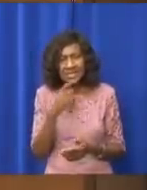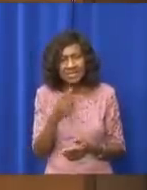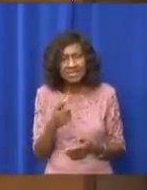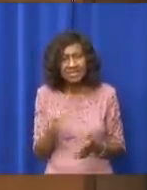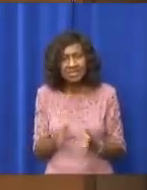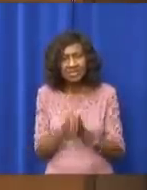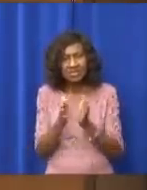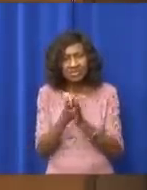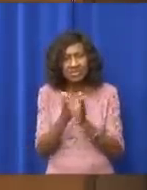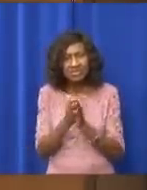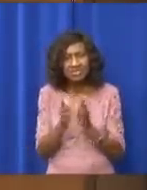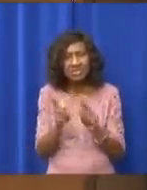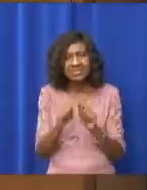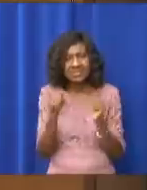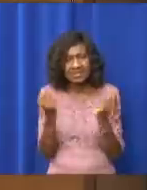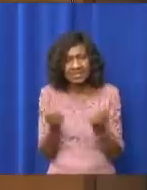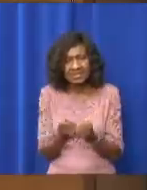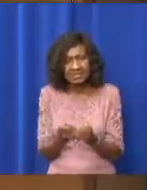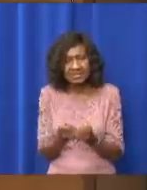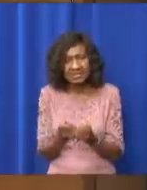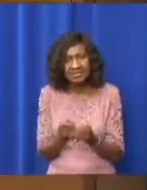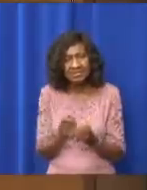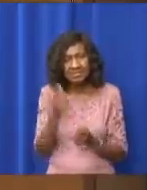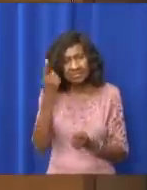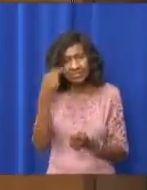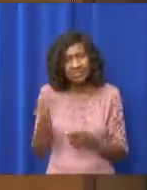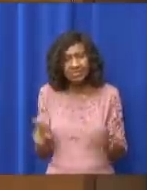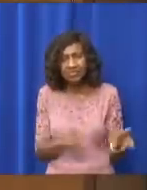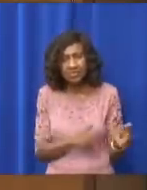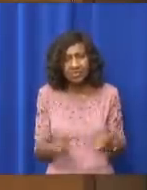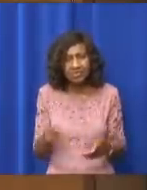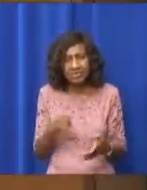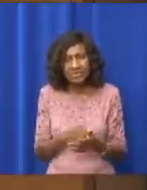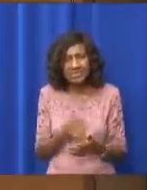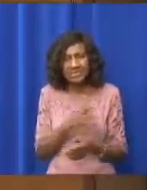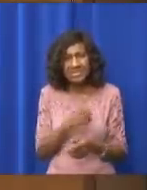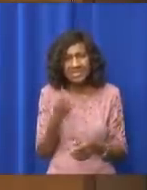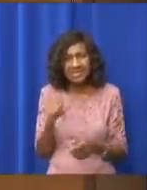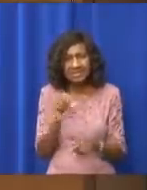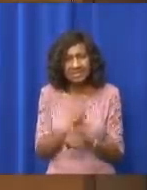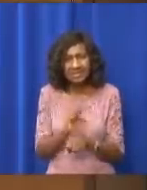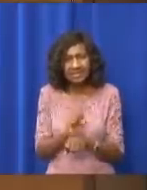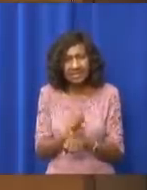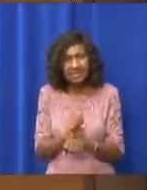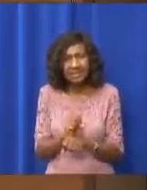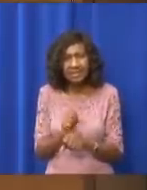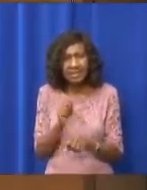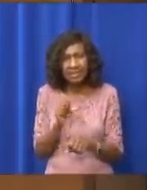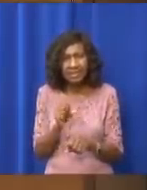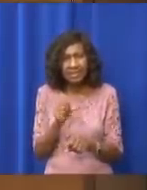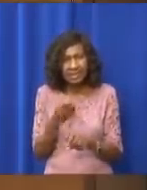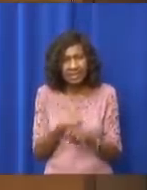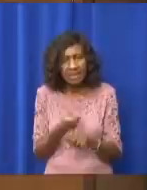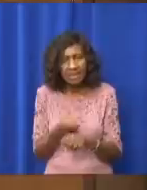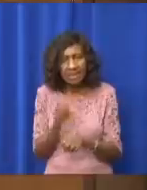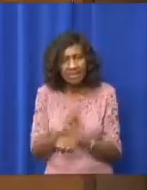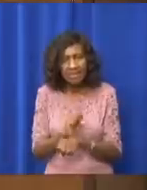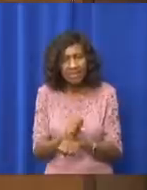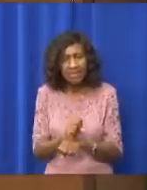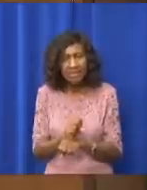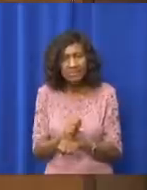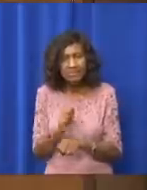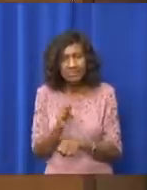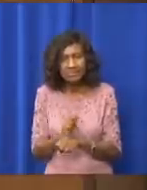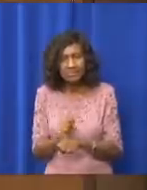thank the team down at the Cayman Islands Business Development Center for the hard work. They have been working some extra long hours